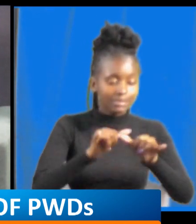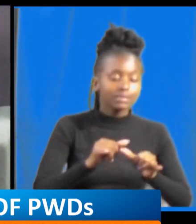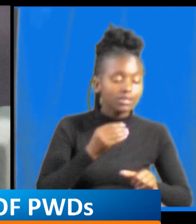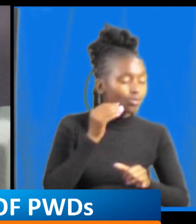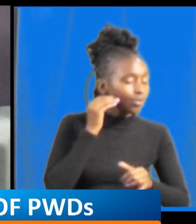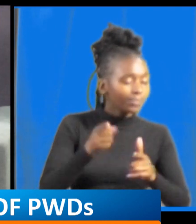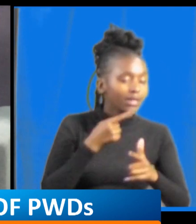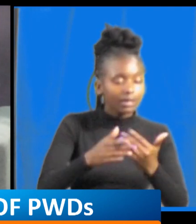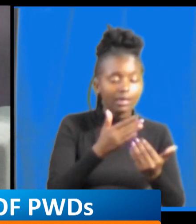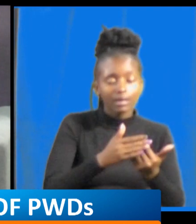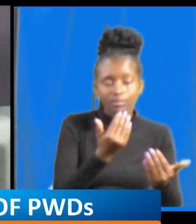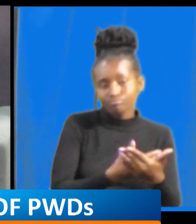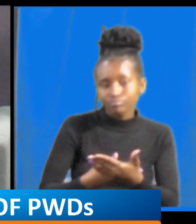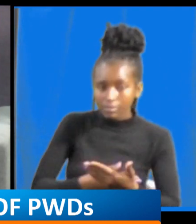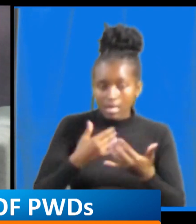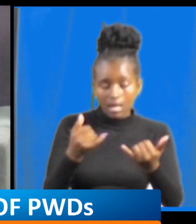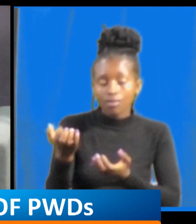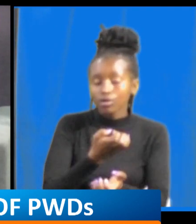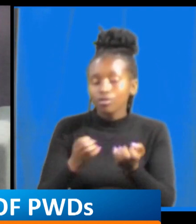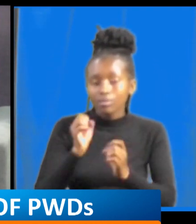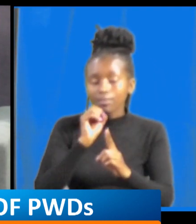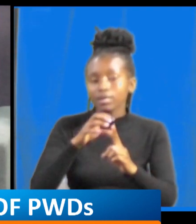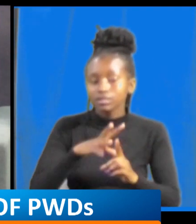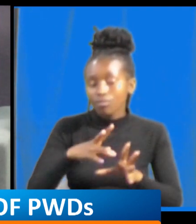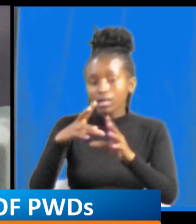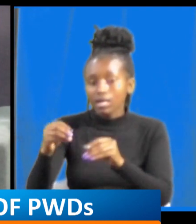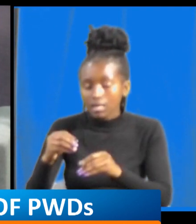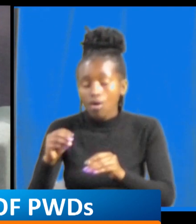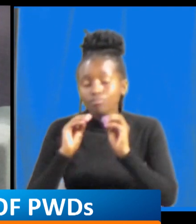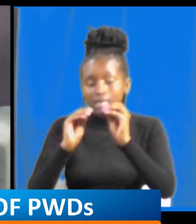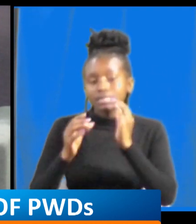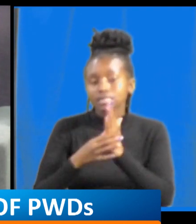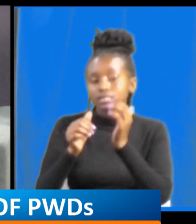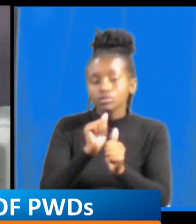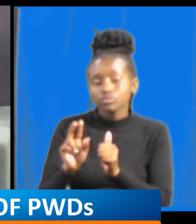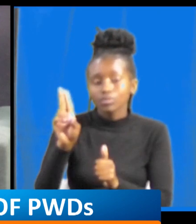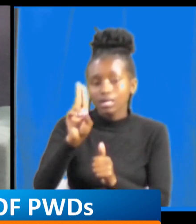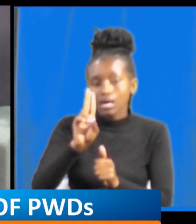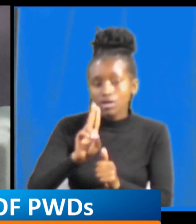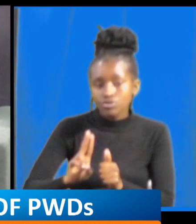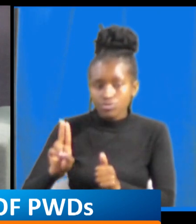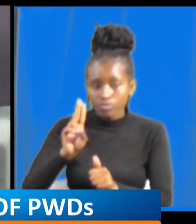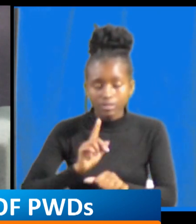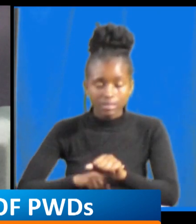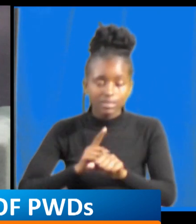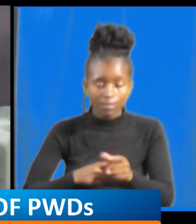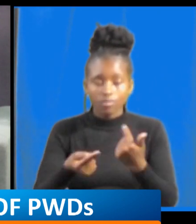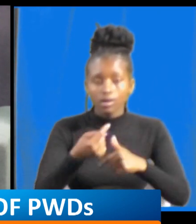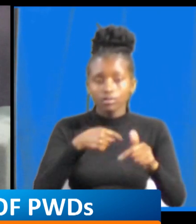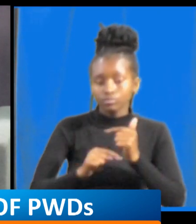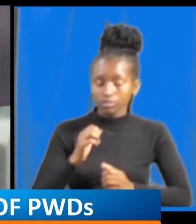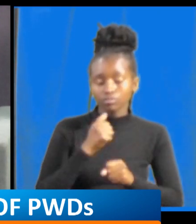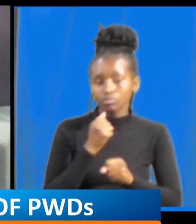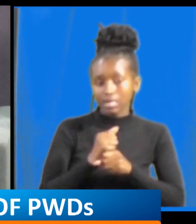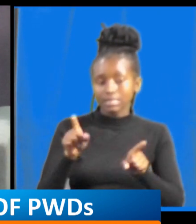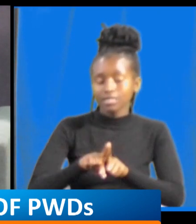so the economic mentors are taken through the skills that then that they need to like work and